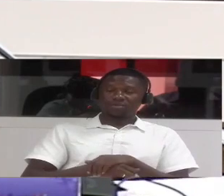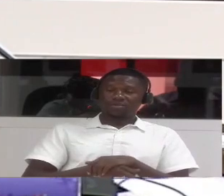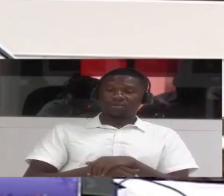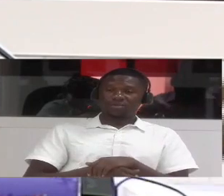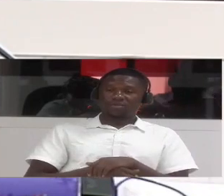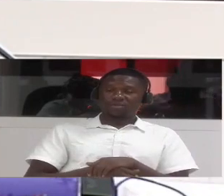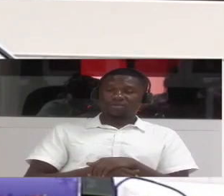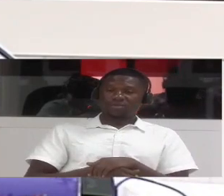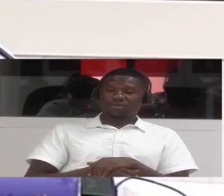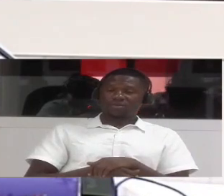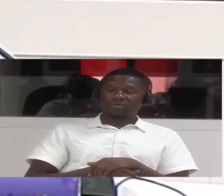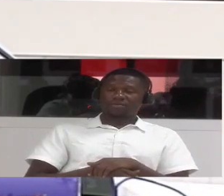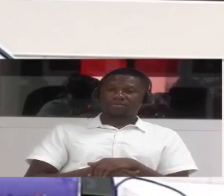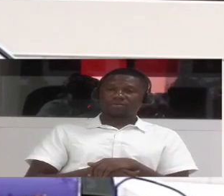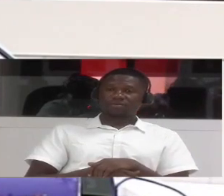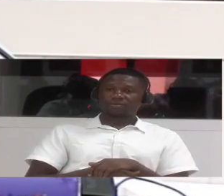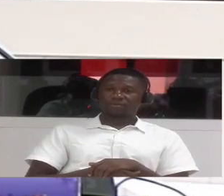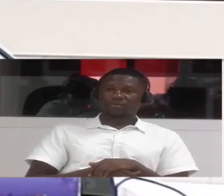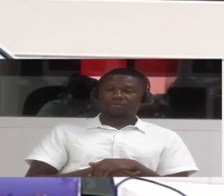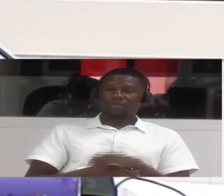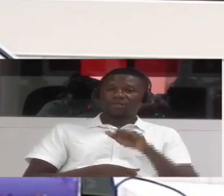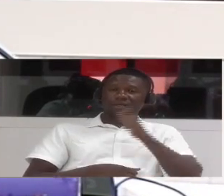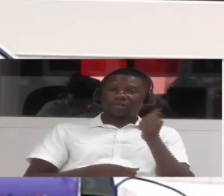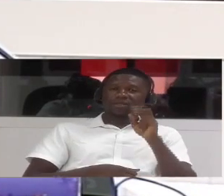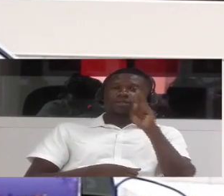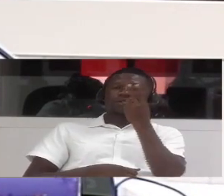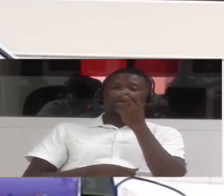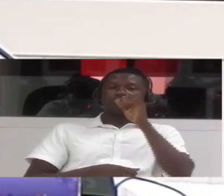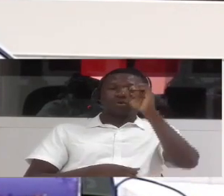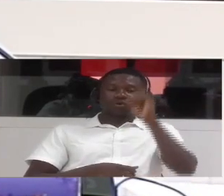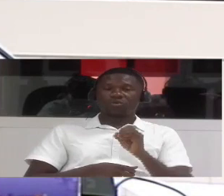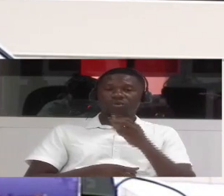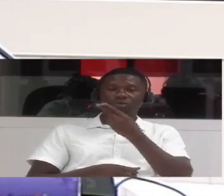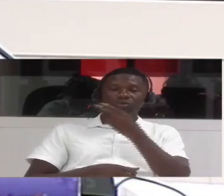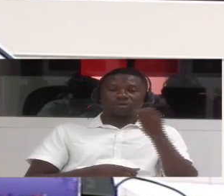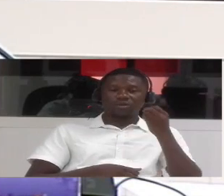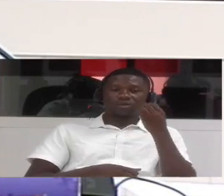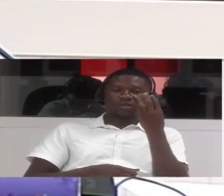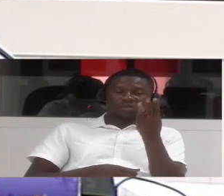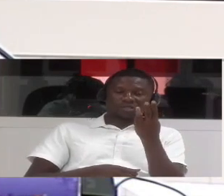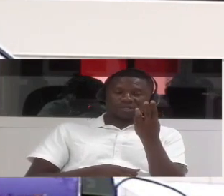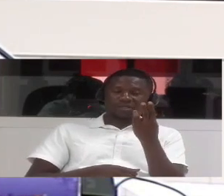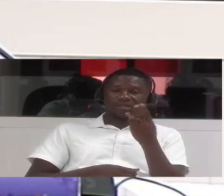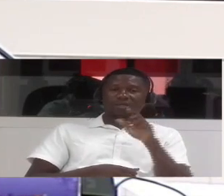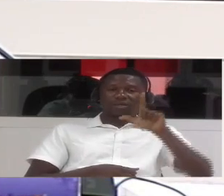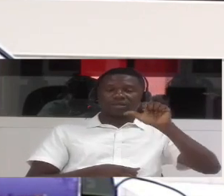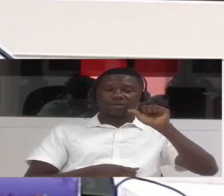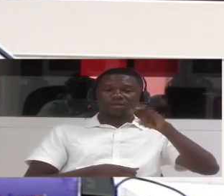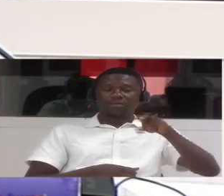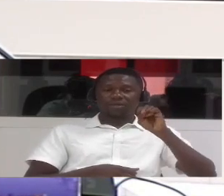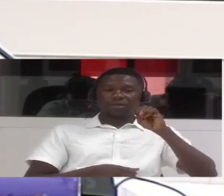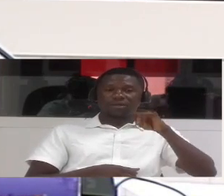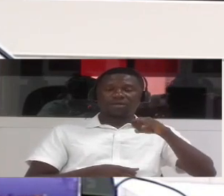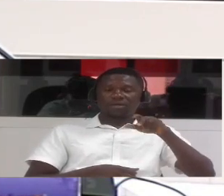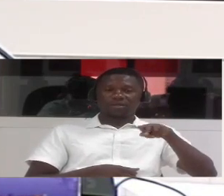not included in the list of tortures. On 2 October 2003, Lamin Jai of